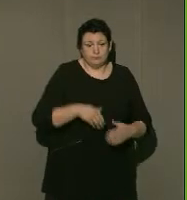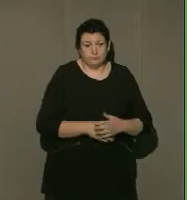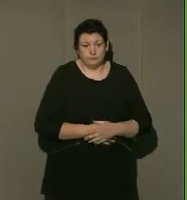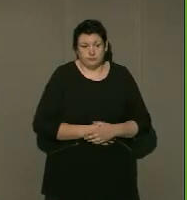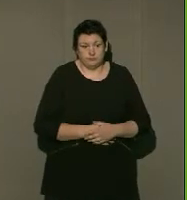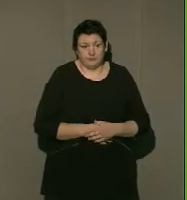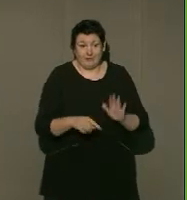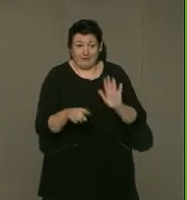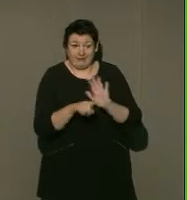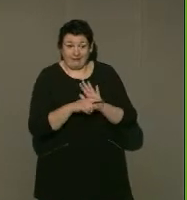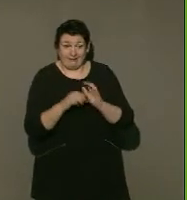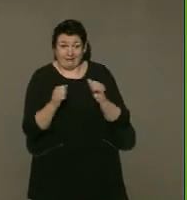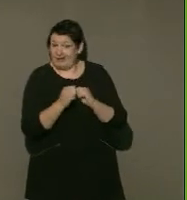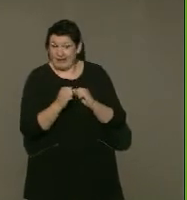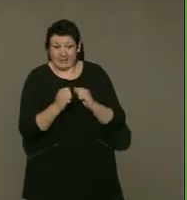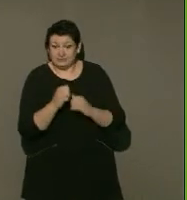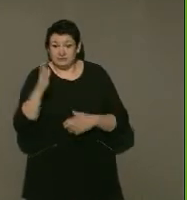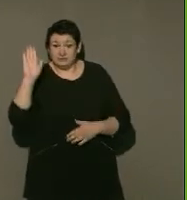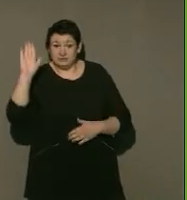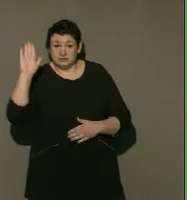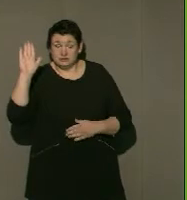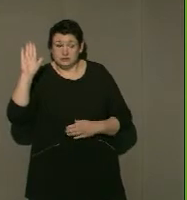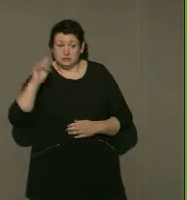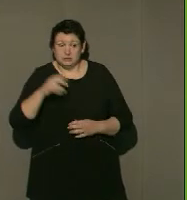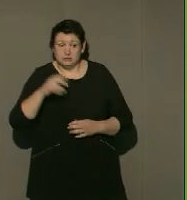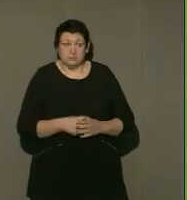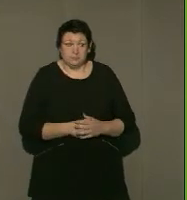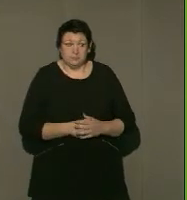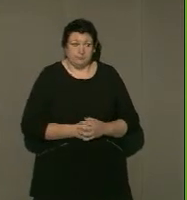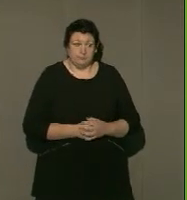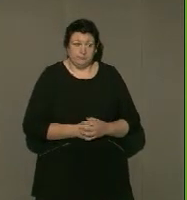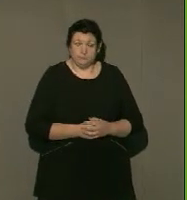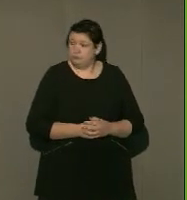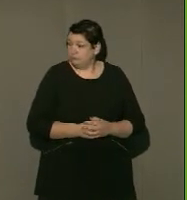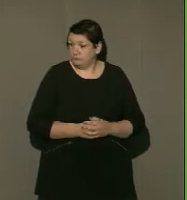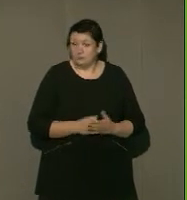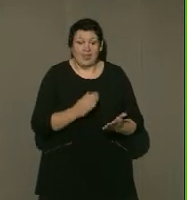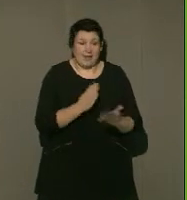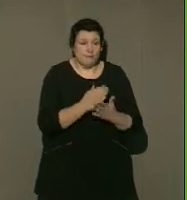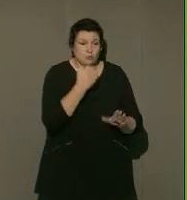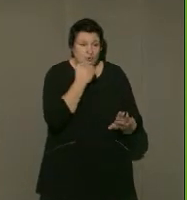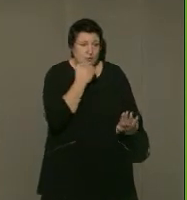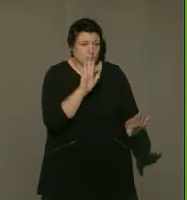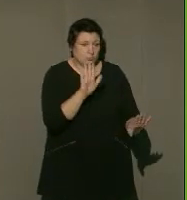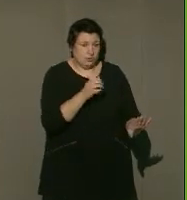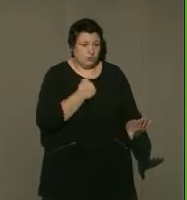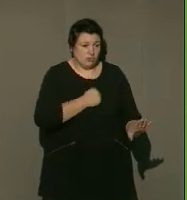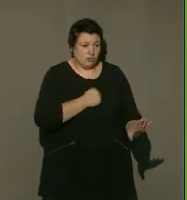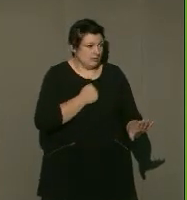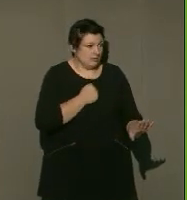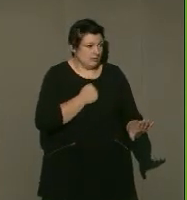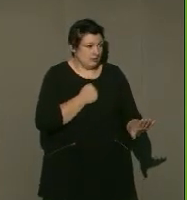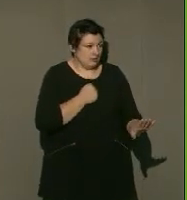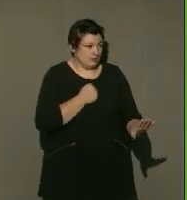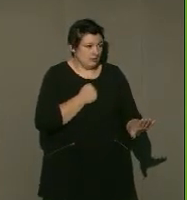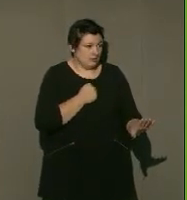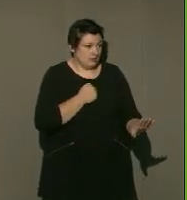And those against? I think we'll have to count. We'll have to count. So are the counters